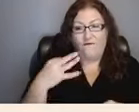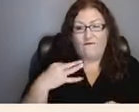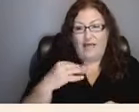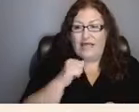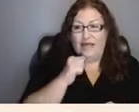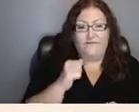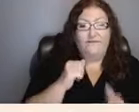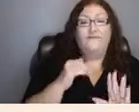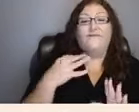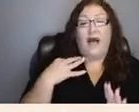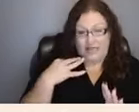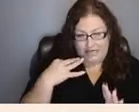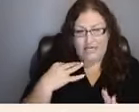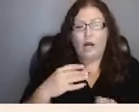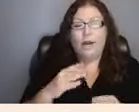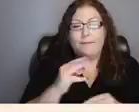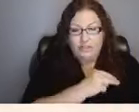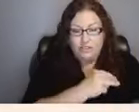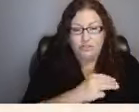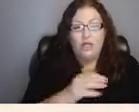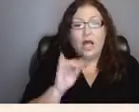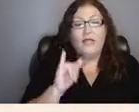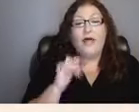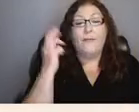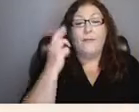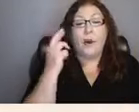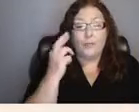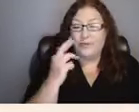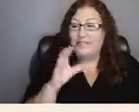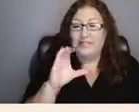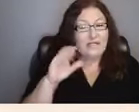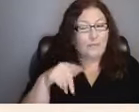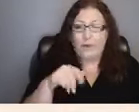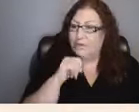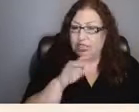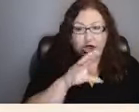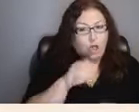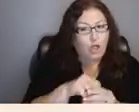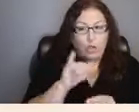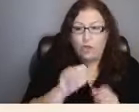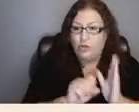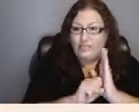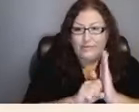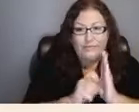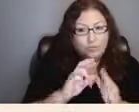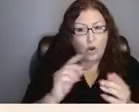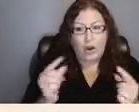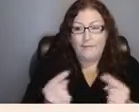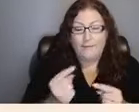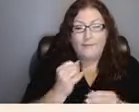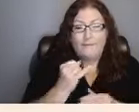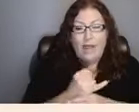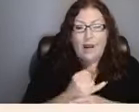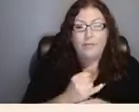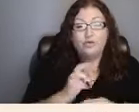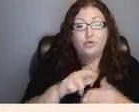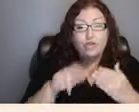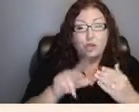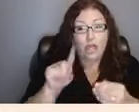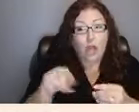purpose of this definition, cerebral palsy does not include those symptoms or impairments resulting solely from a